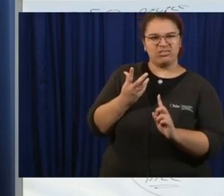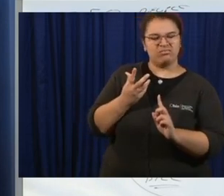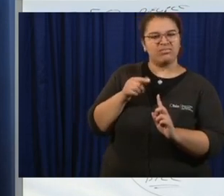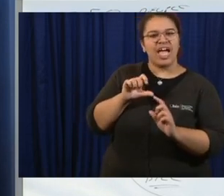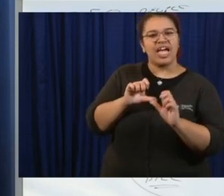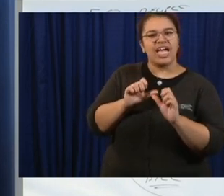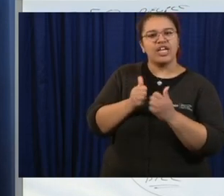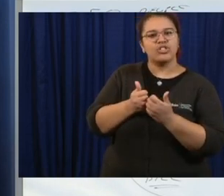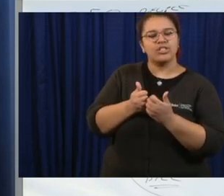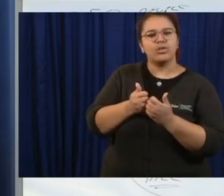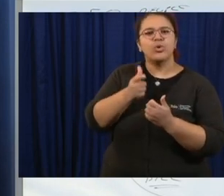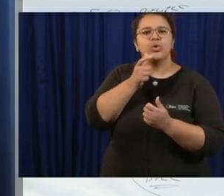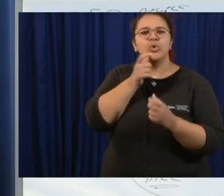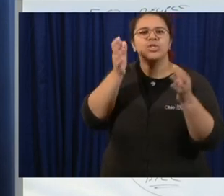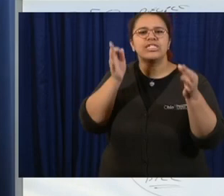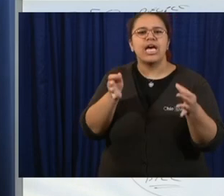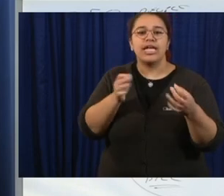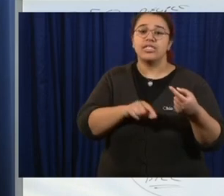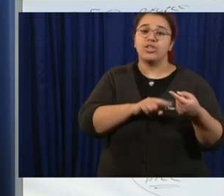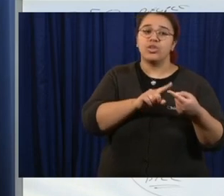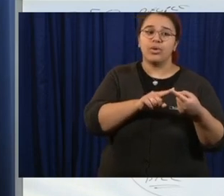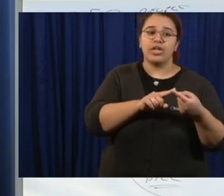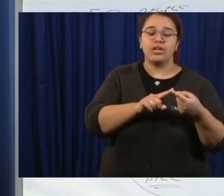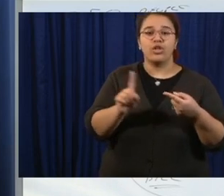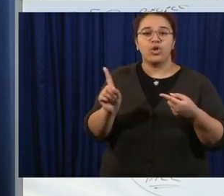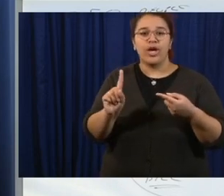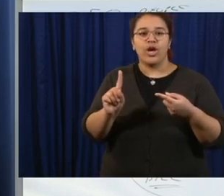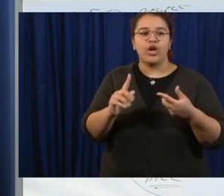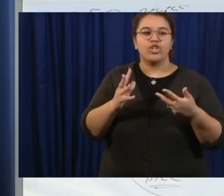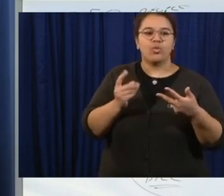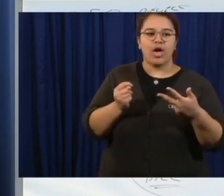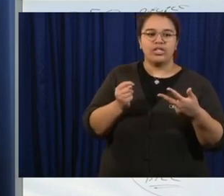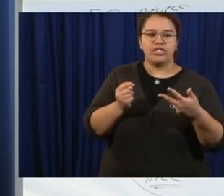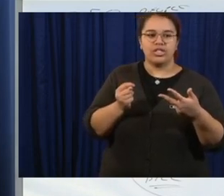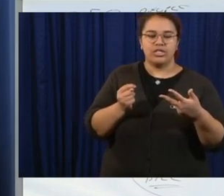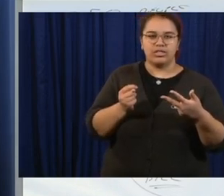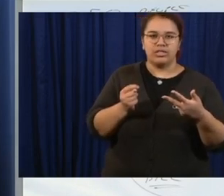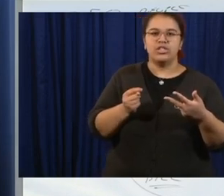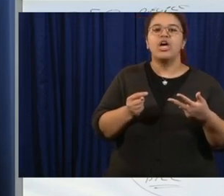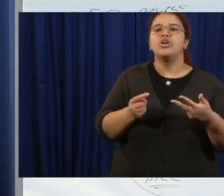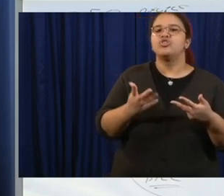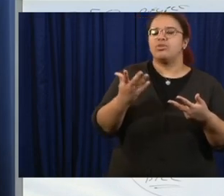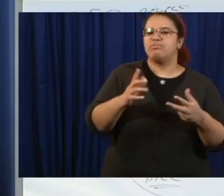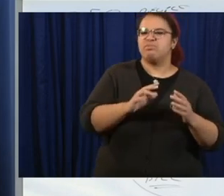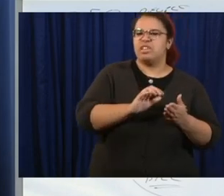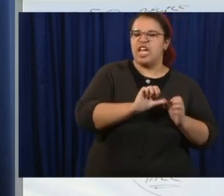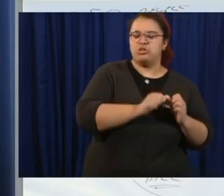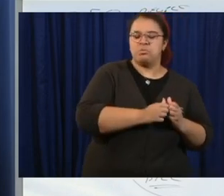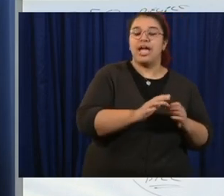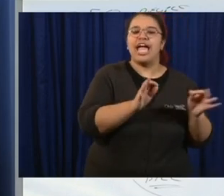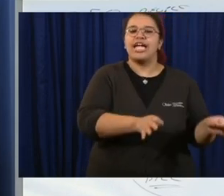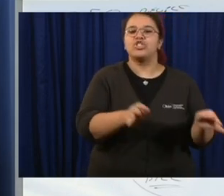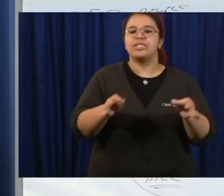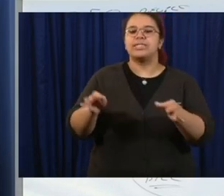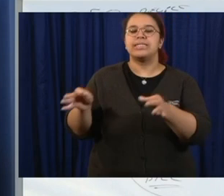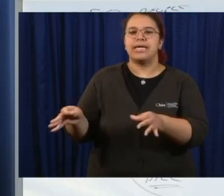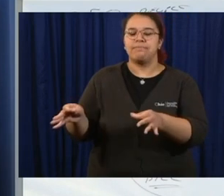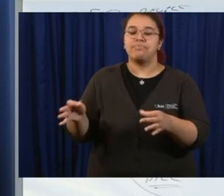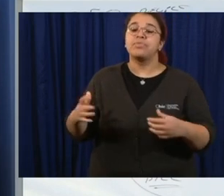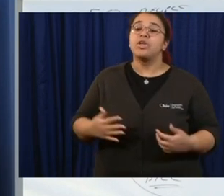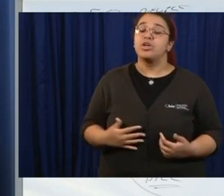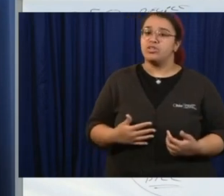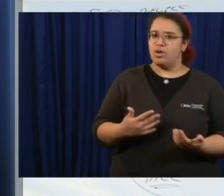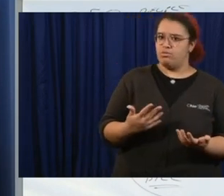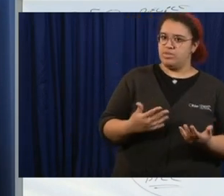why? Government or individuals? Nearly all who have reached out are frustrated, believing they're losing their personal agency.